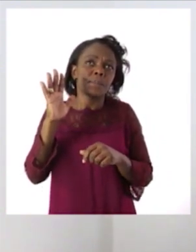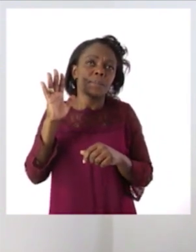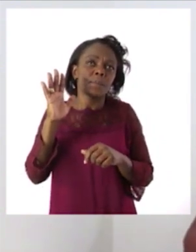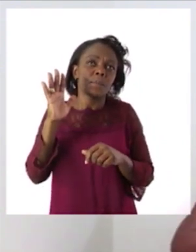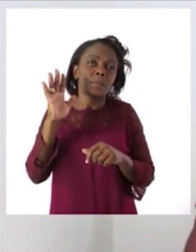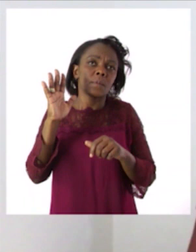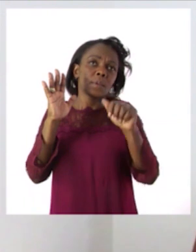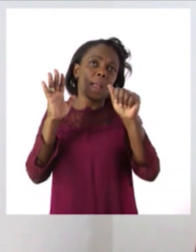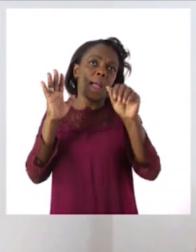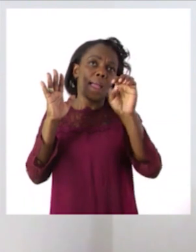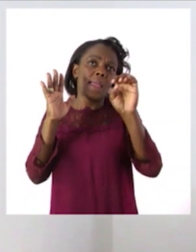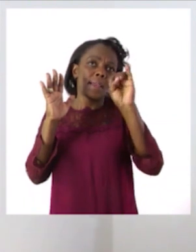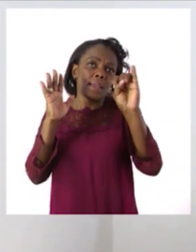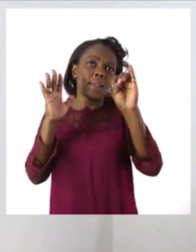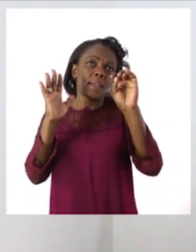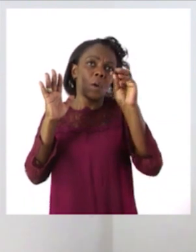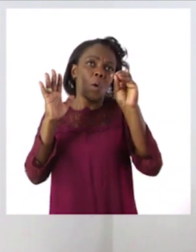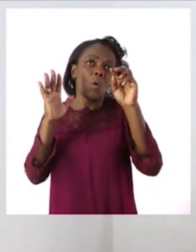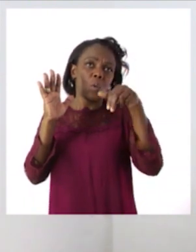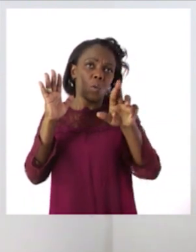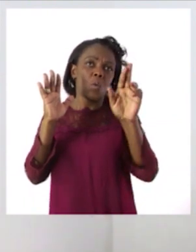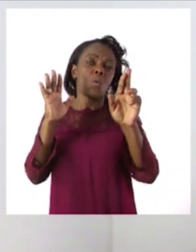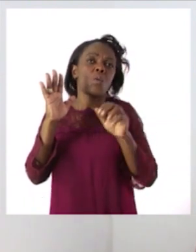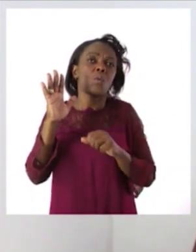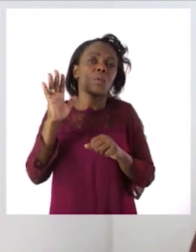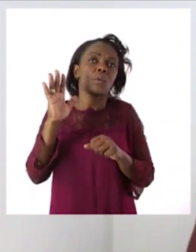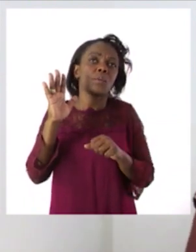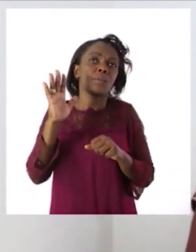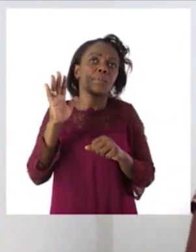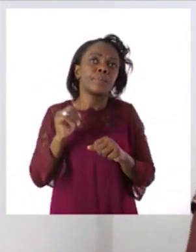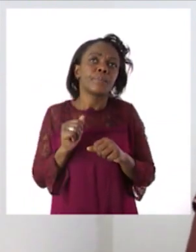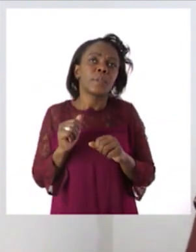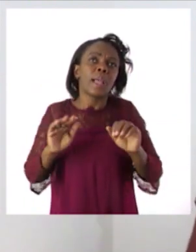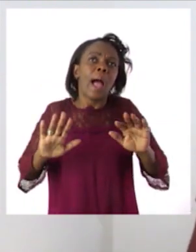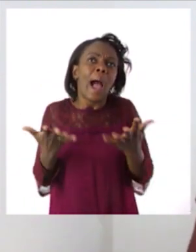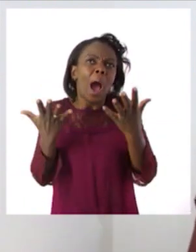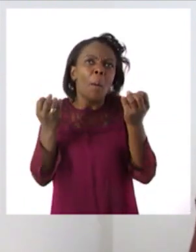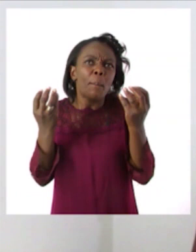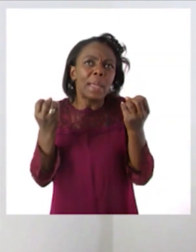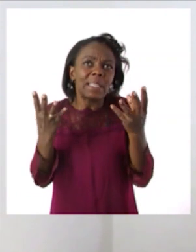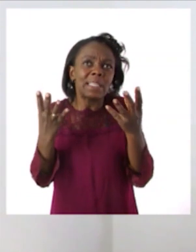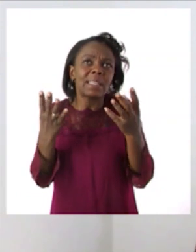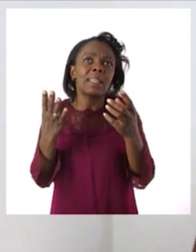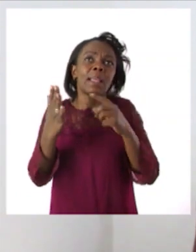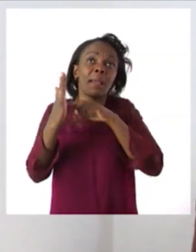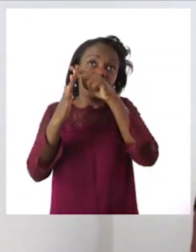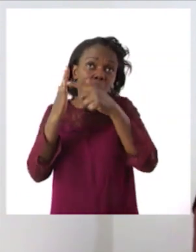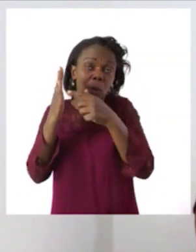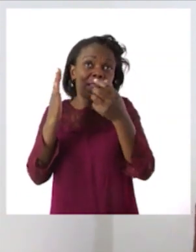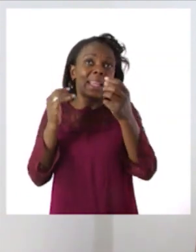E, O. The number of vowels will determine how many syllables are in a